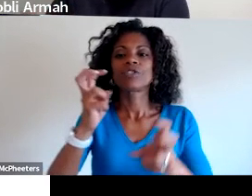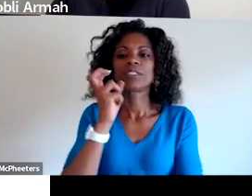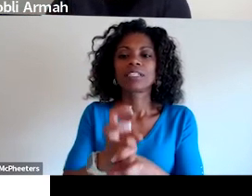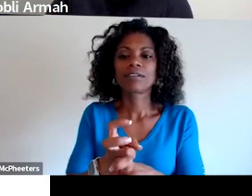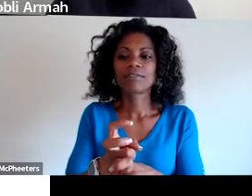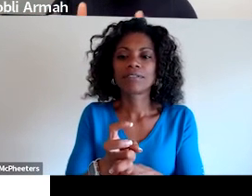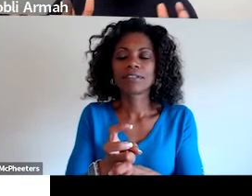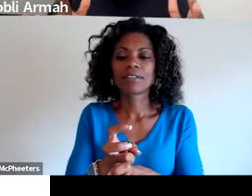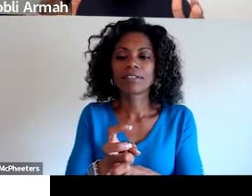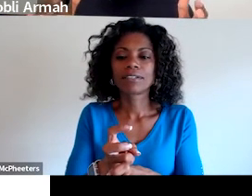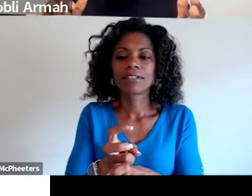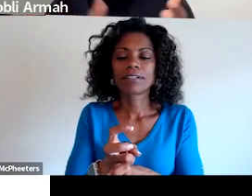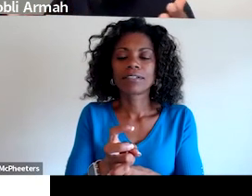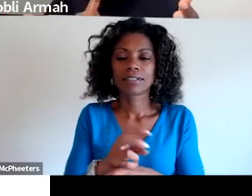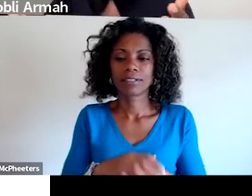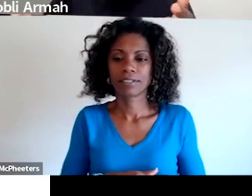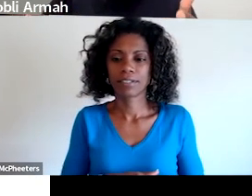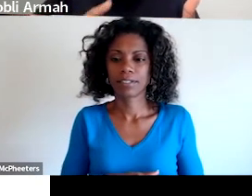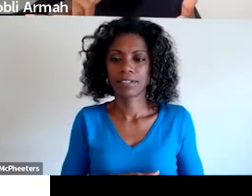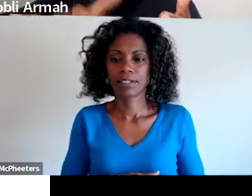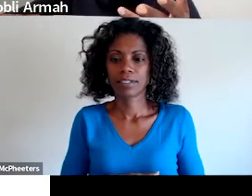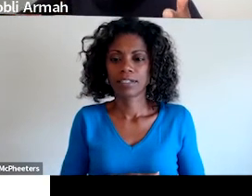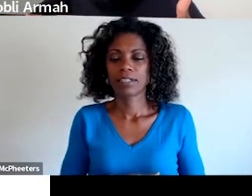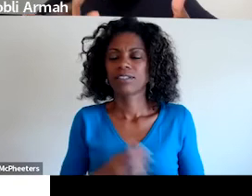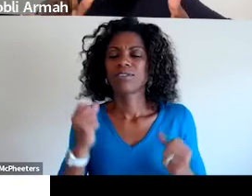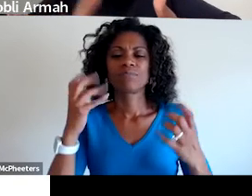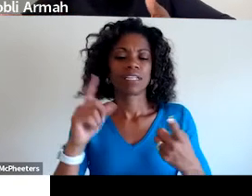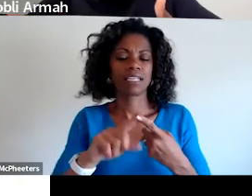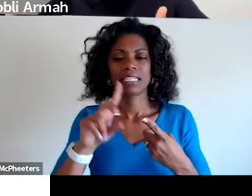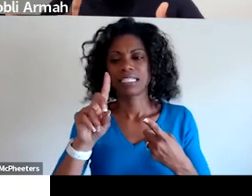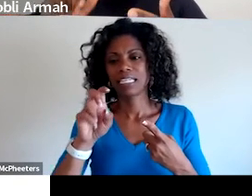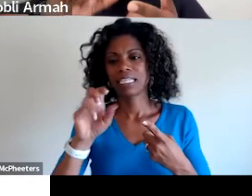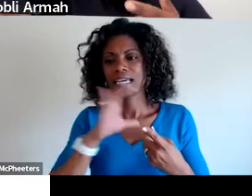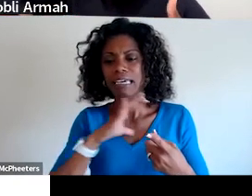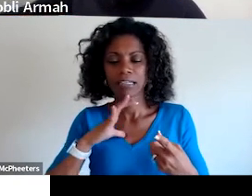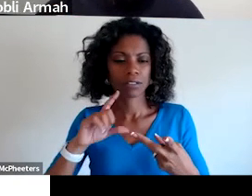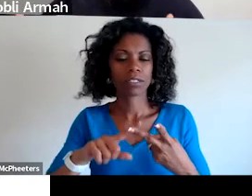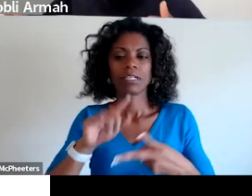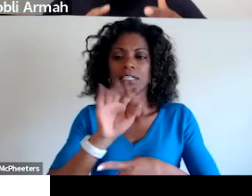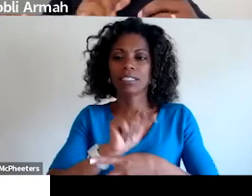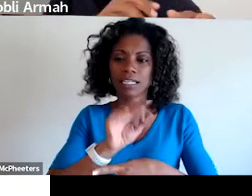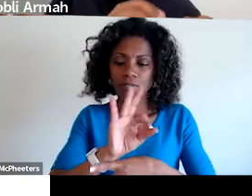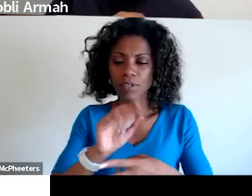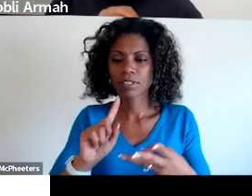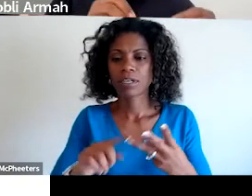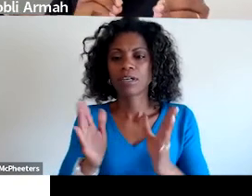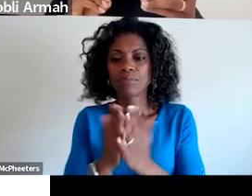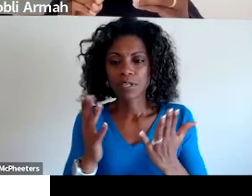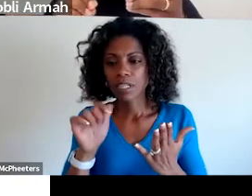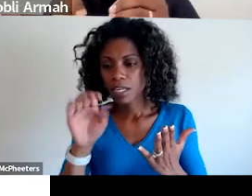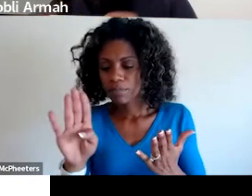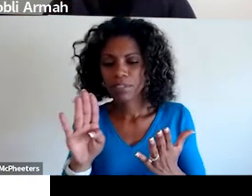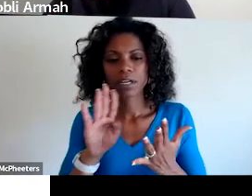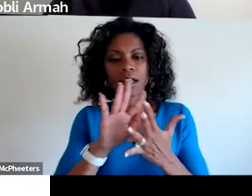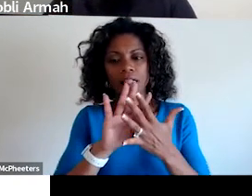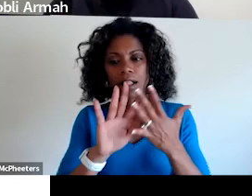in work avoidance. And so there's so many DEI councils, roundtables, task force, book clubs. If those things are not getting